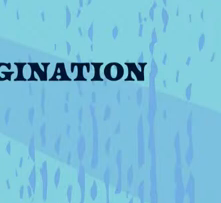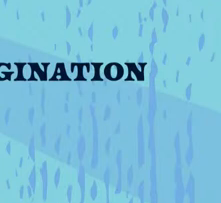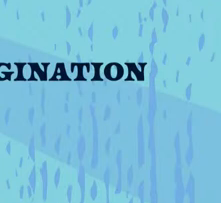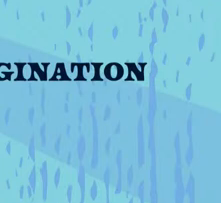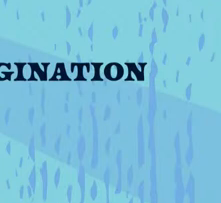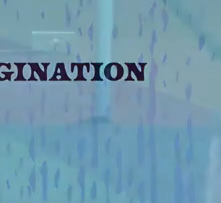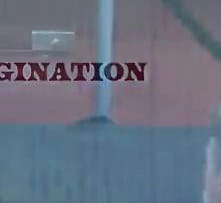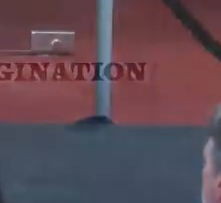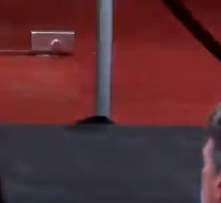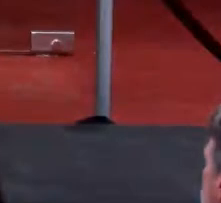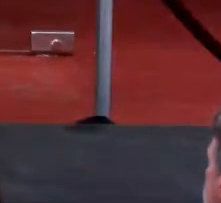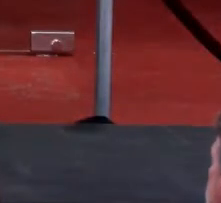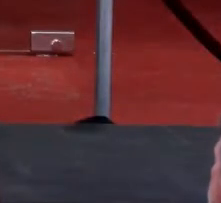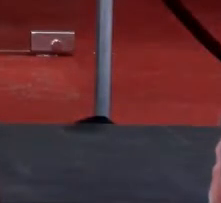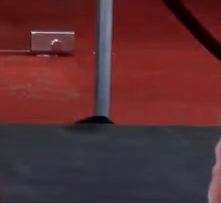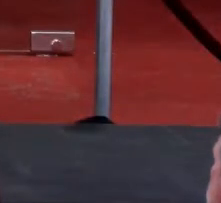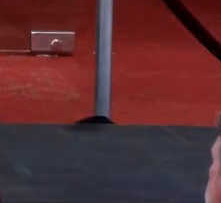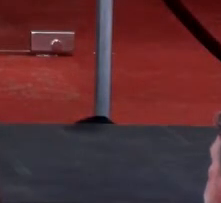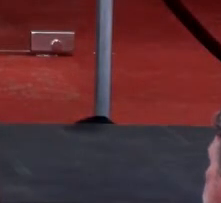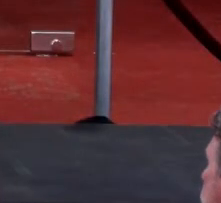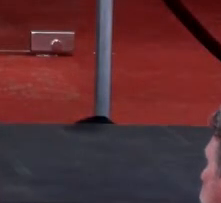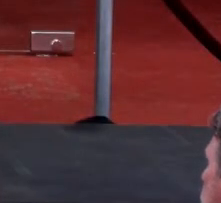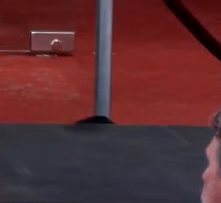Up, Yela Yela,